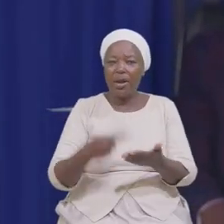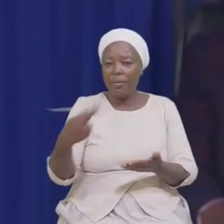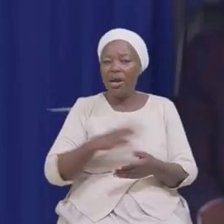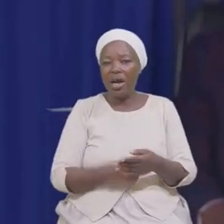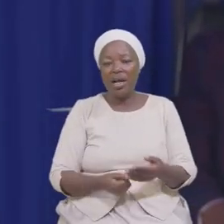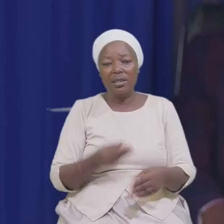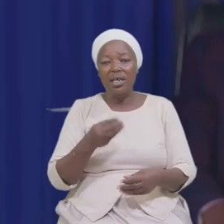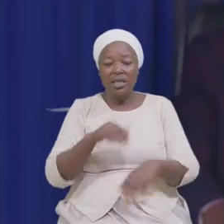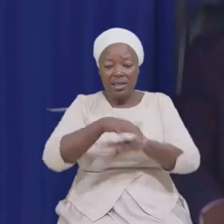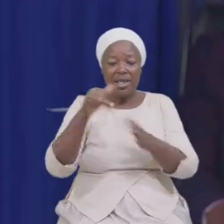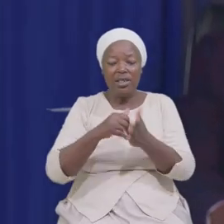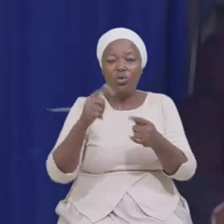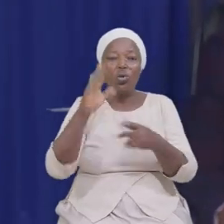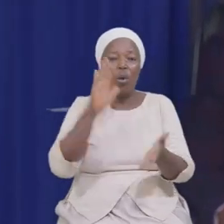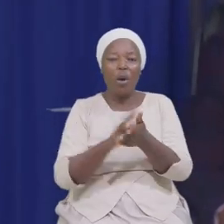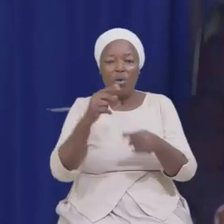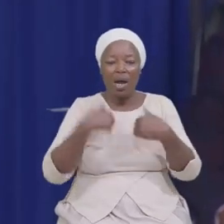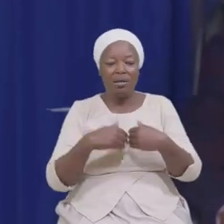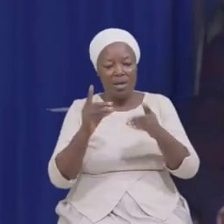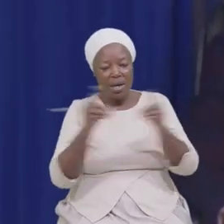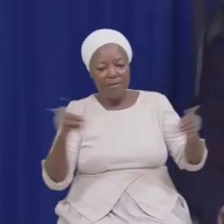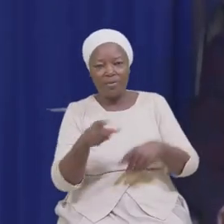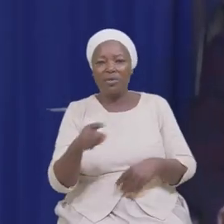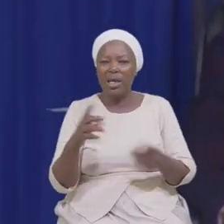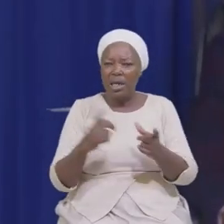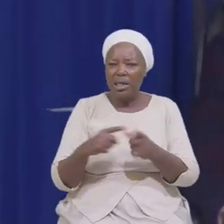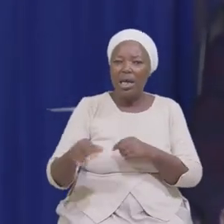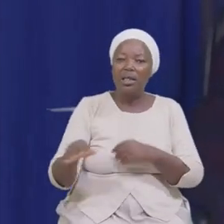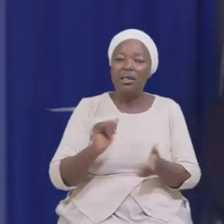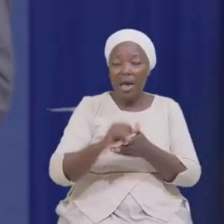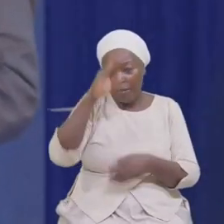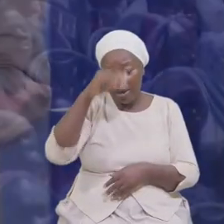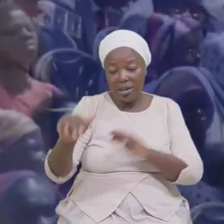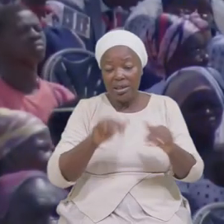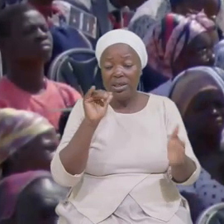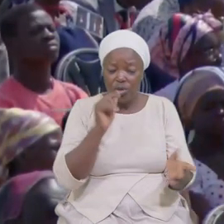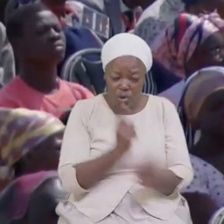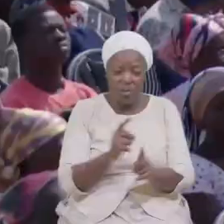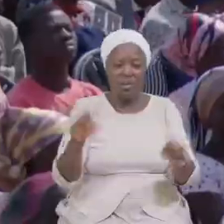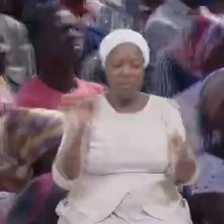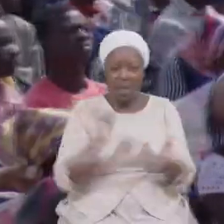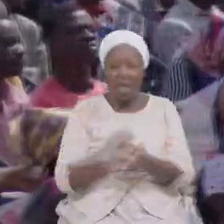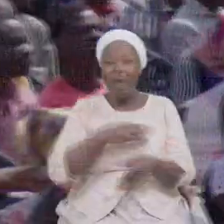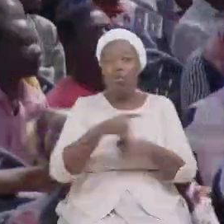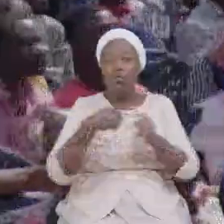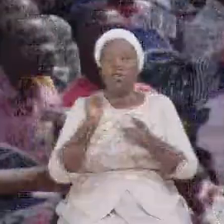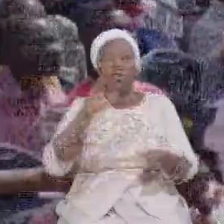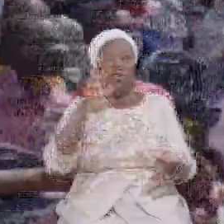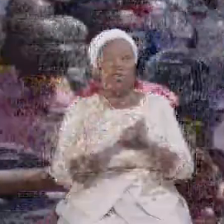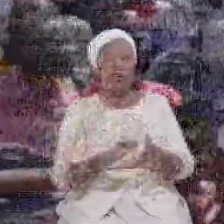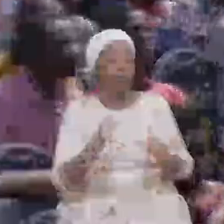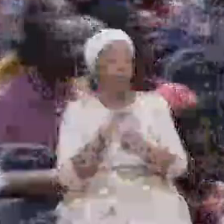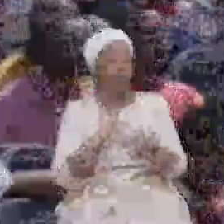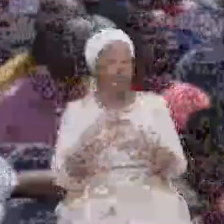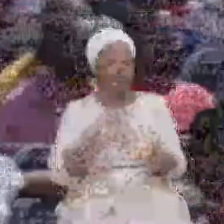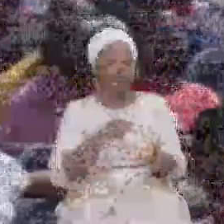who has deserted you. And he did exactly that. And when the wife got the medical